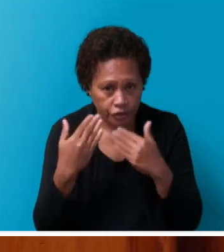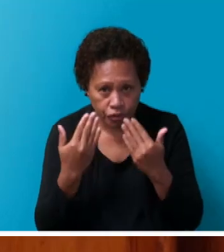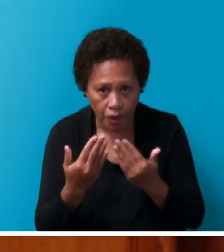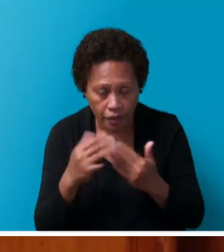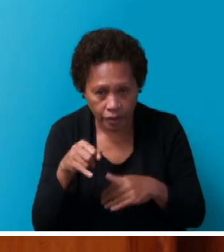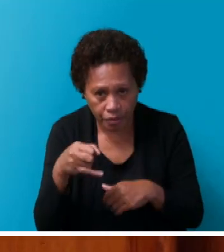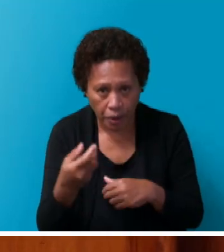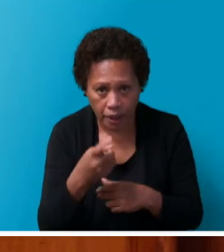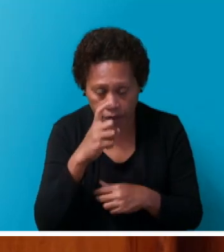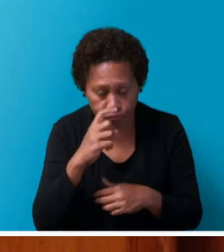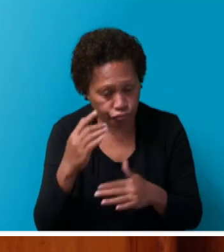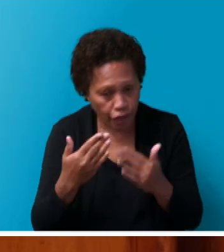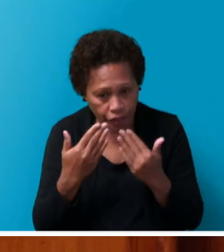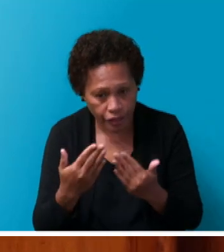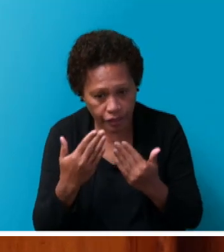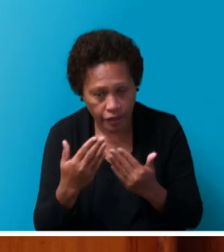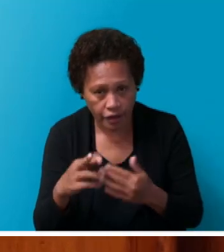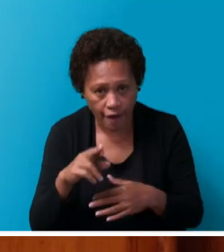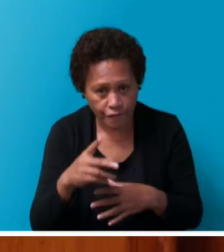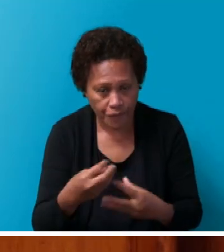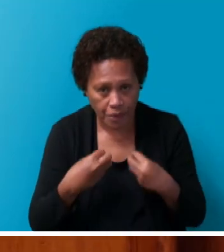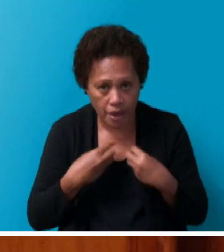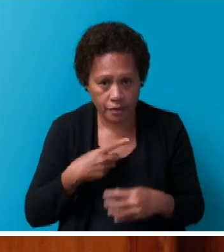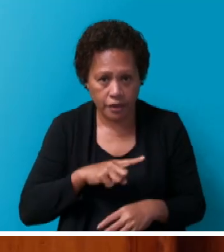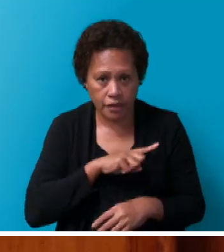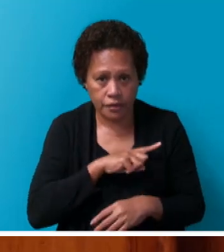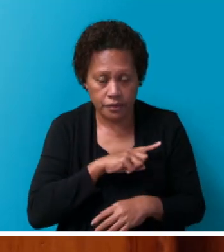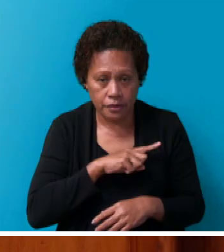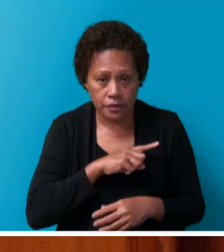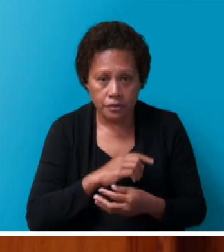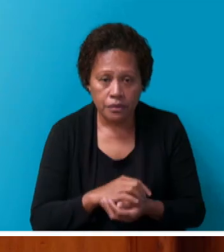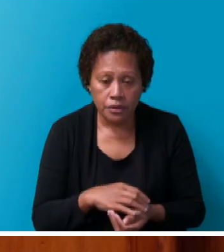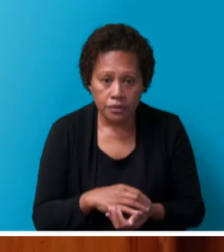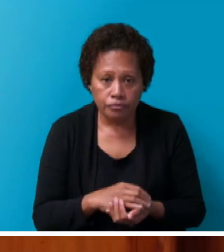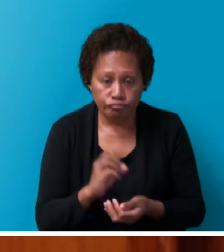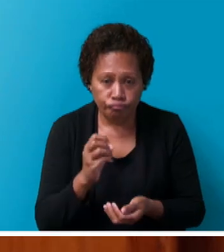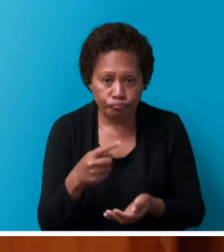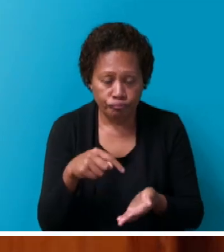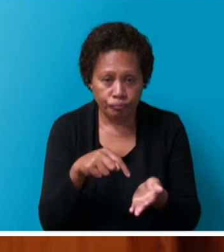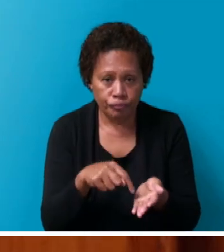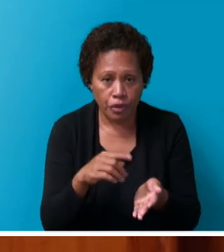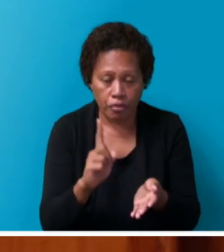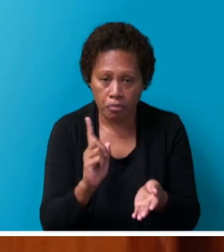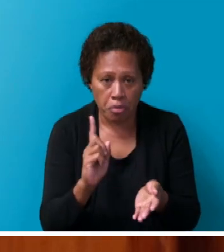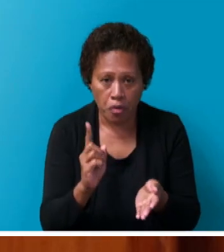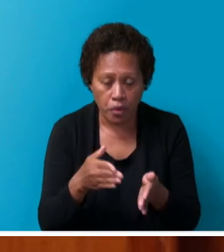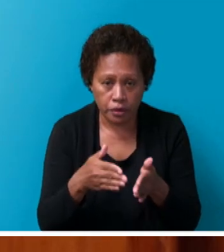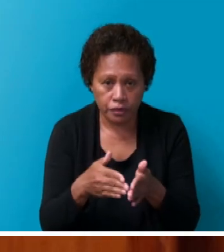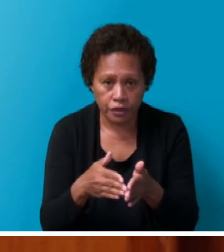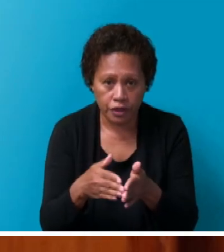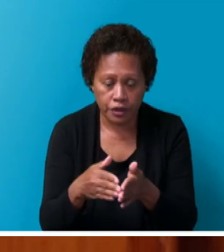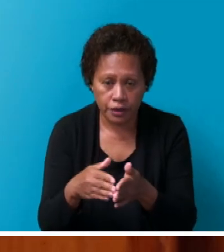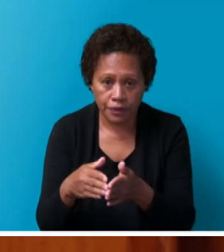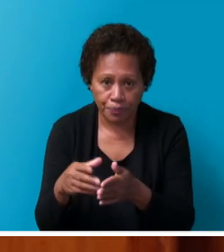Reef, Vinakasakawalebu na Vedingomi. Mr. Speaker, this voyage stands as proof of what we in Fiji can